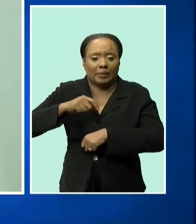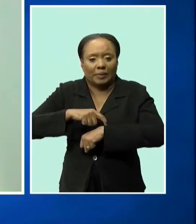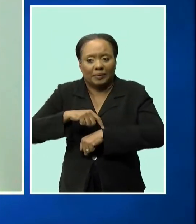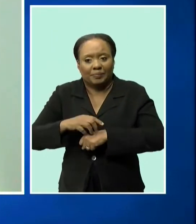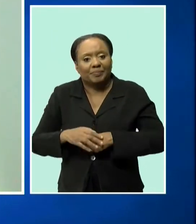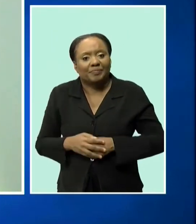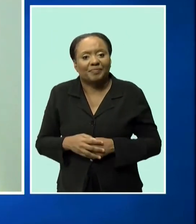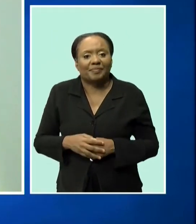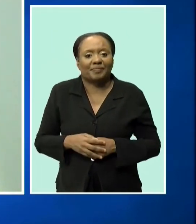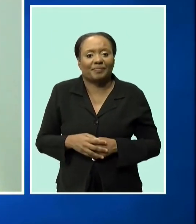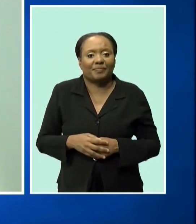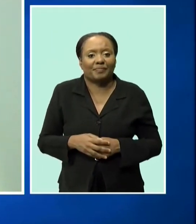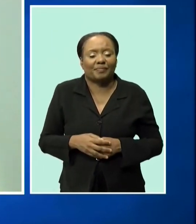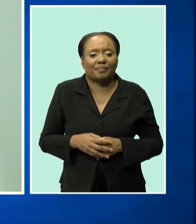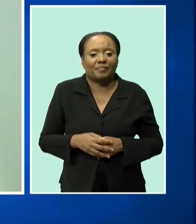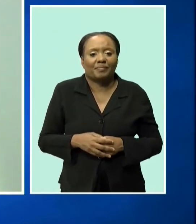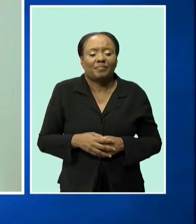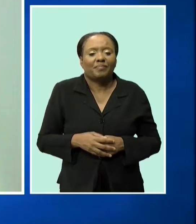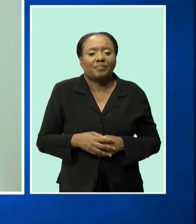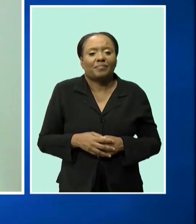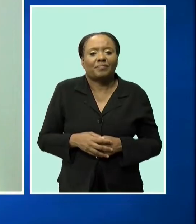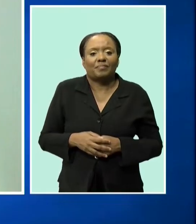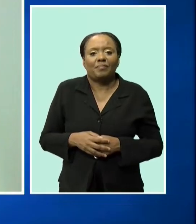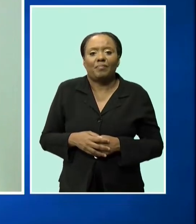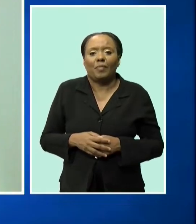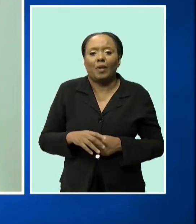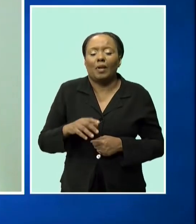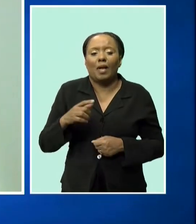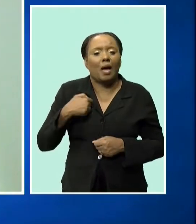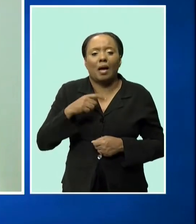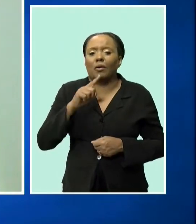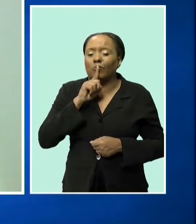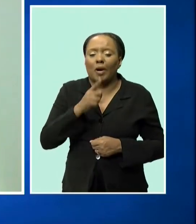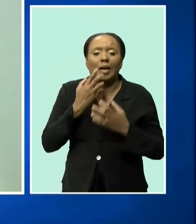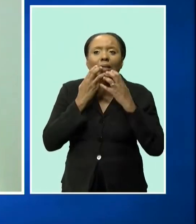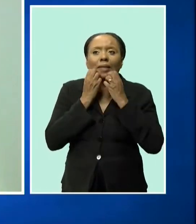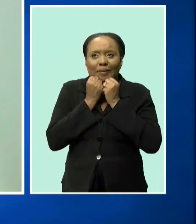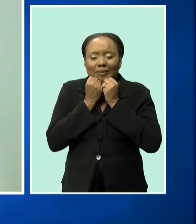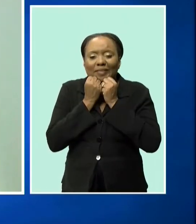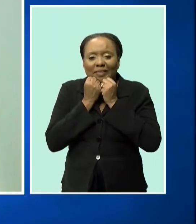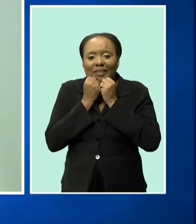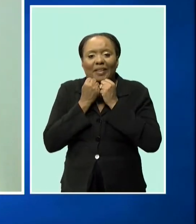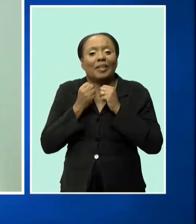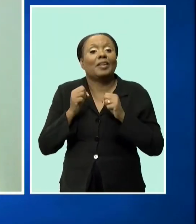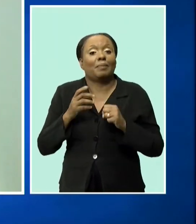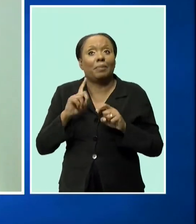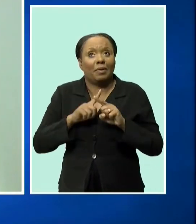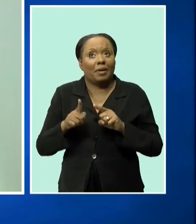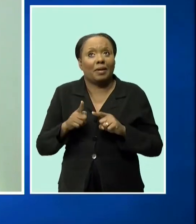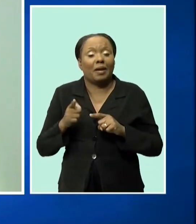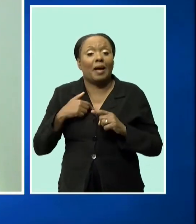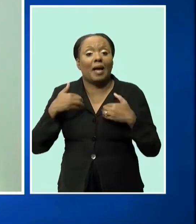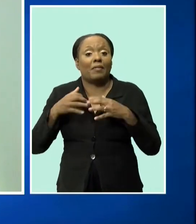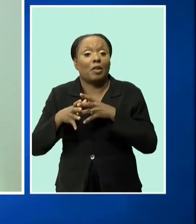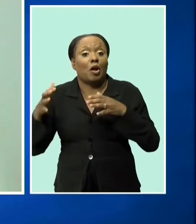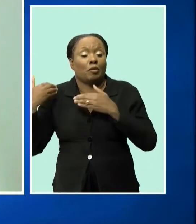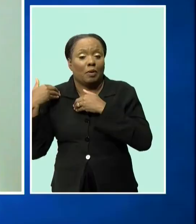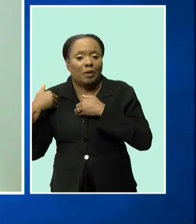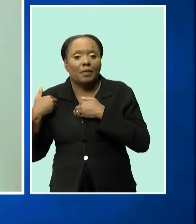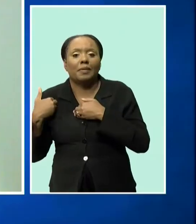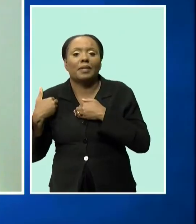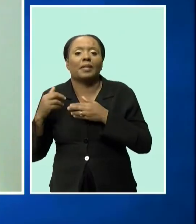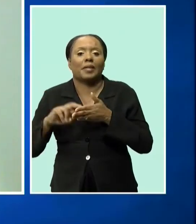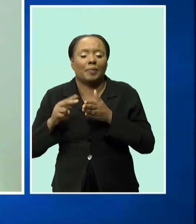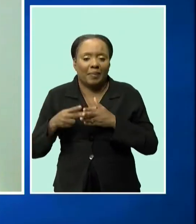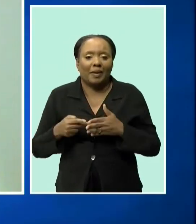therefore, I think it's something that I will cherish, but equally, to whom much is given, much is expected. Yeah, that is something that continues